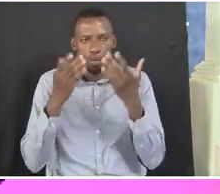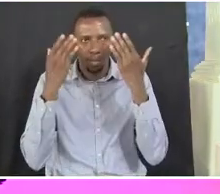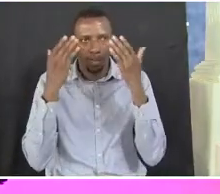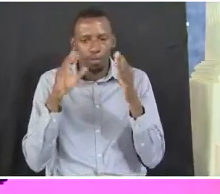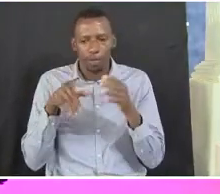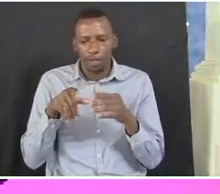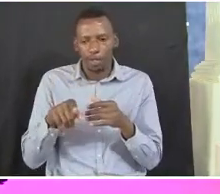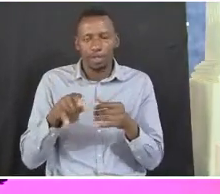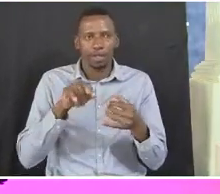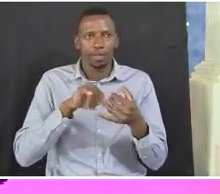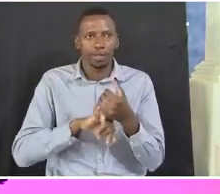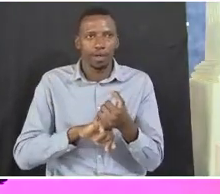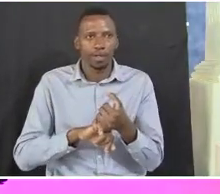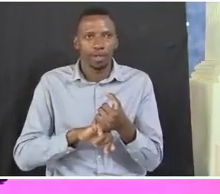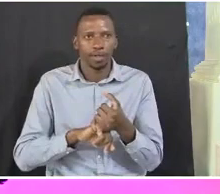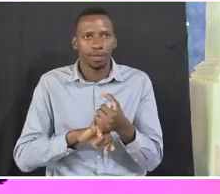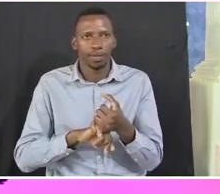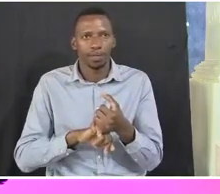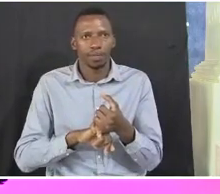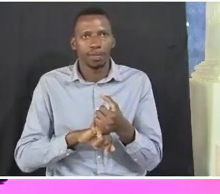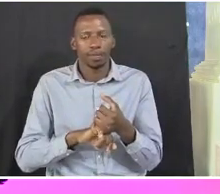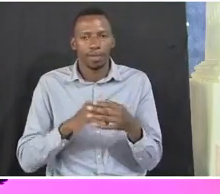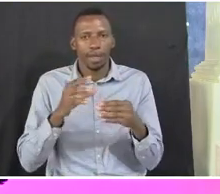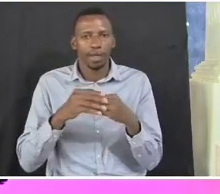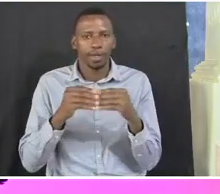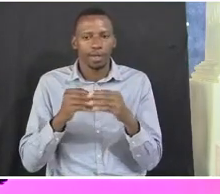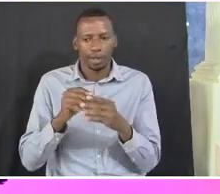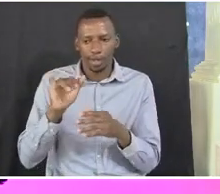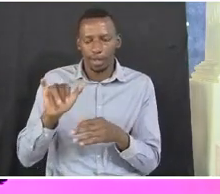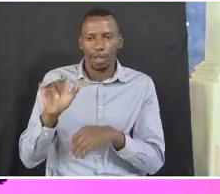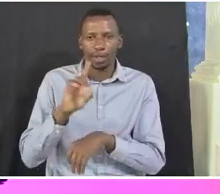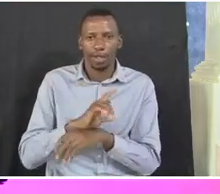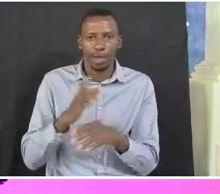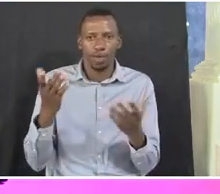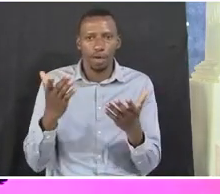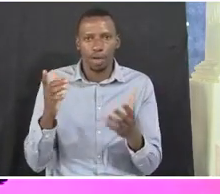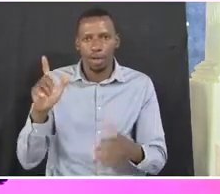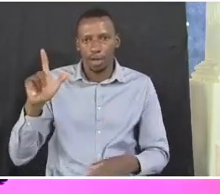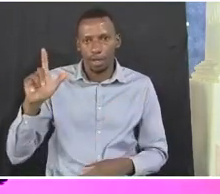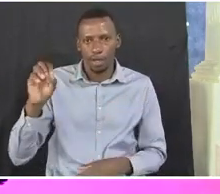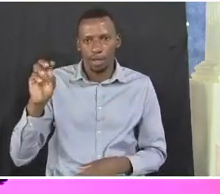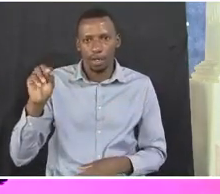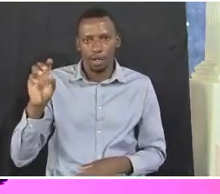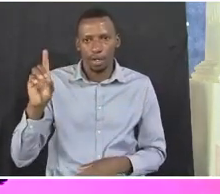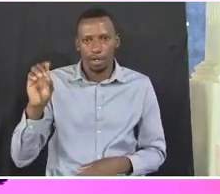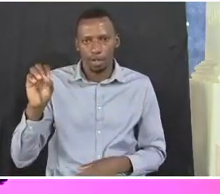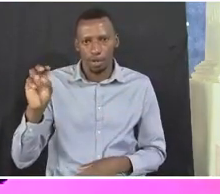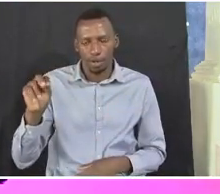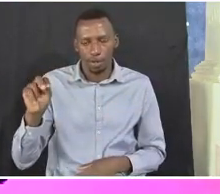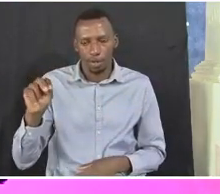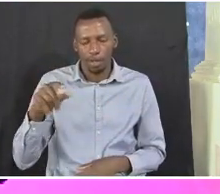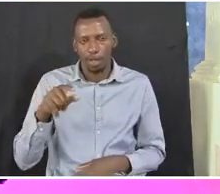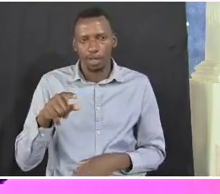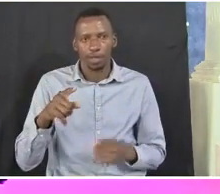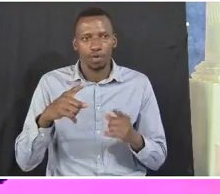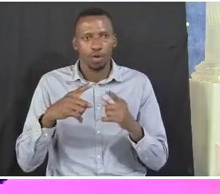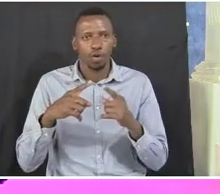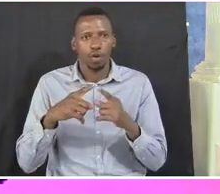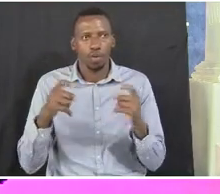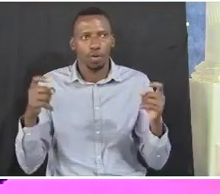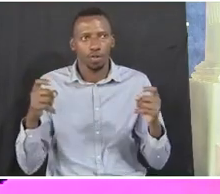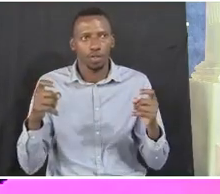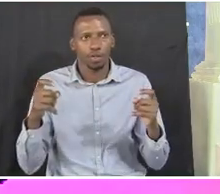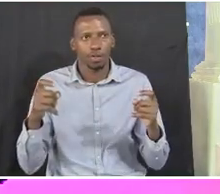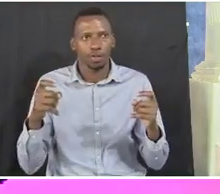marriage created that day in London could become an anticlimax after